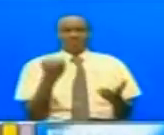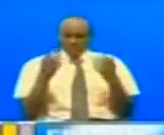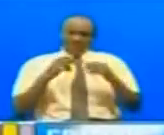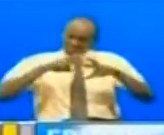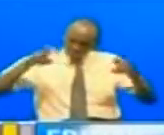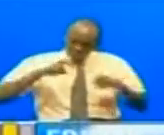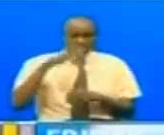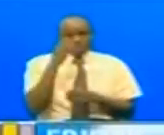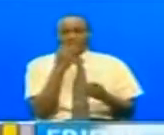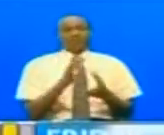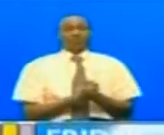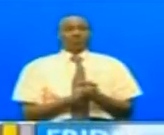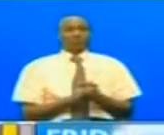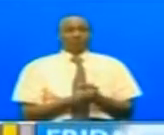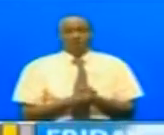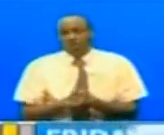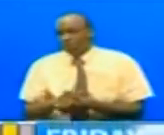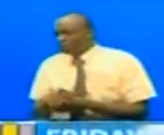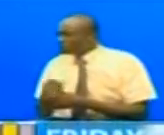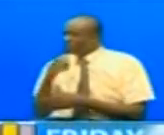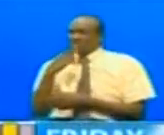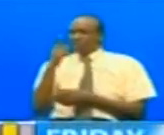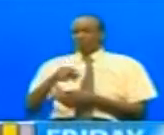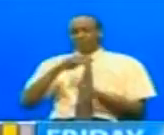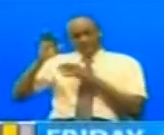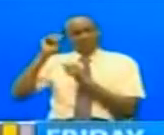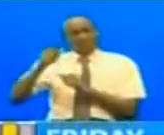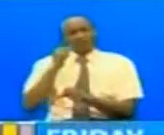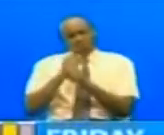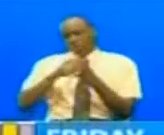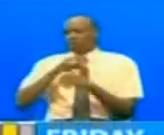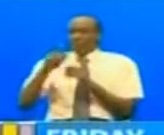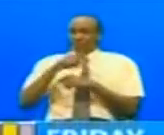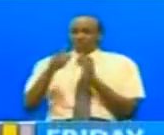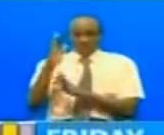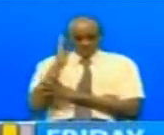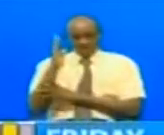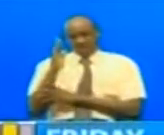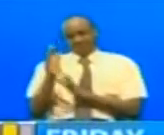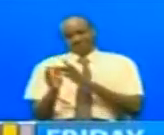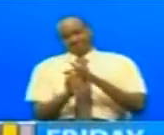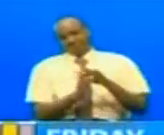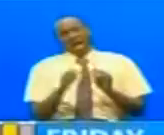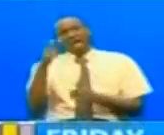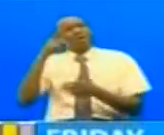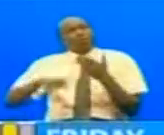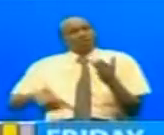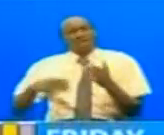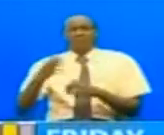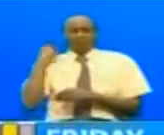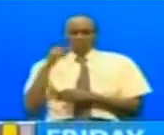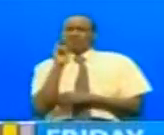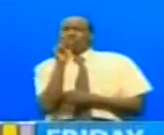Yeah, yeah. Okay, so you're saying if you're in parliament, you'd have done more in terms of security. What else? Because there's a time I saw